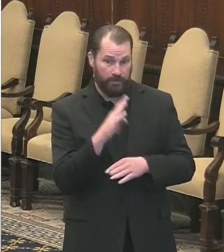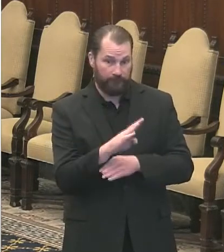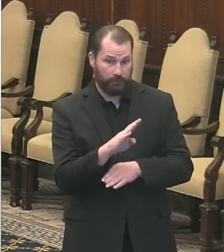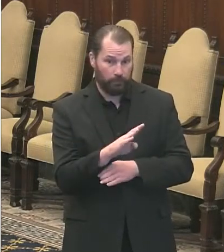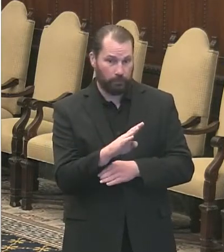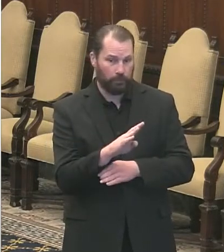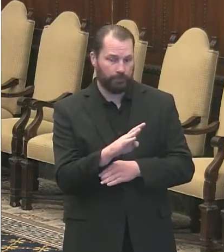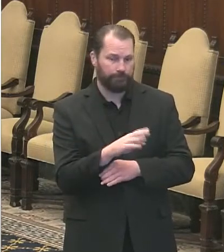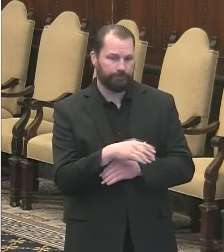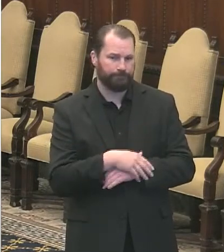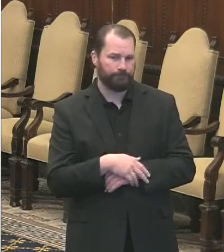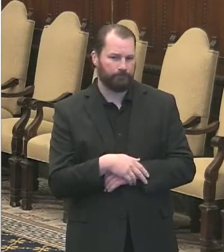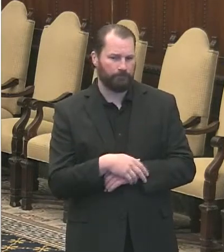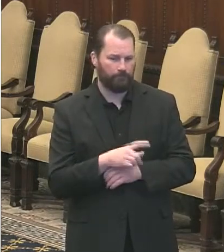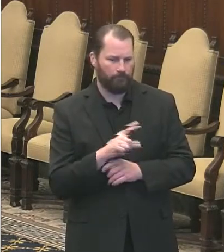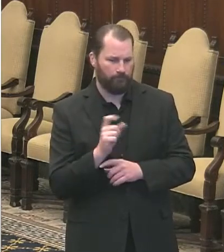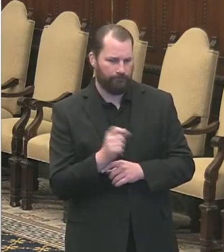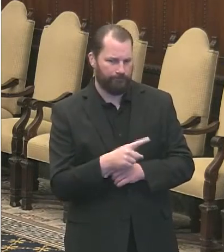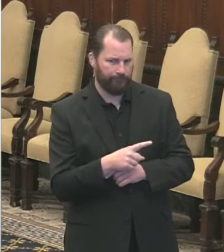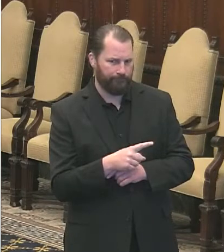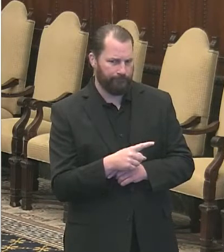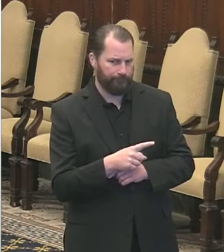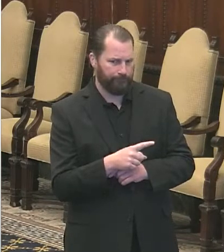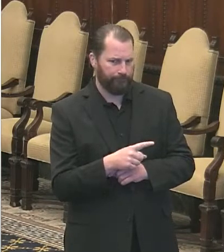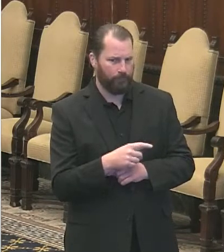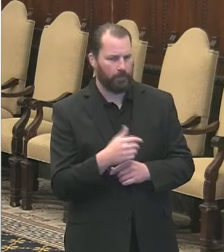I have a question for Mayor.